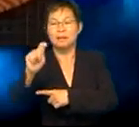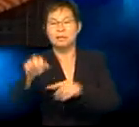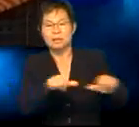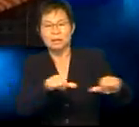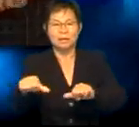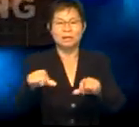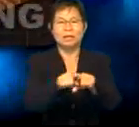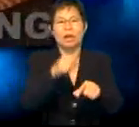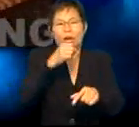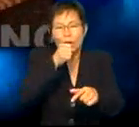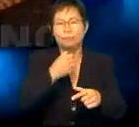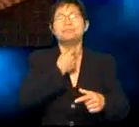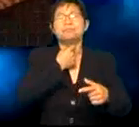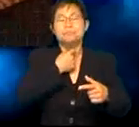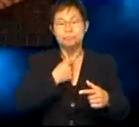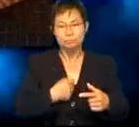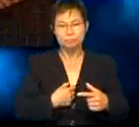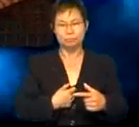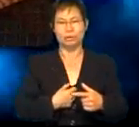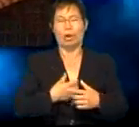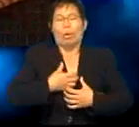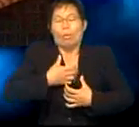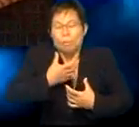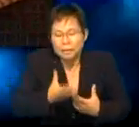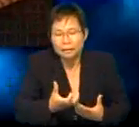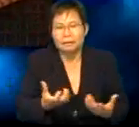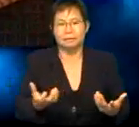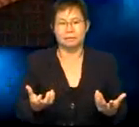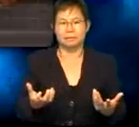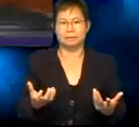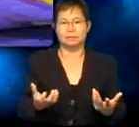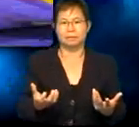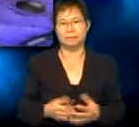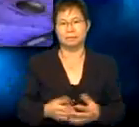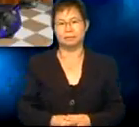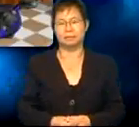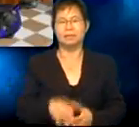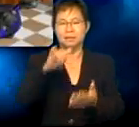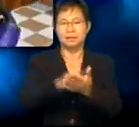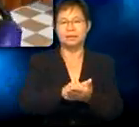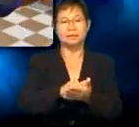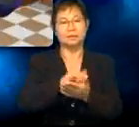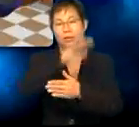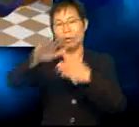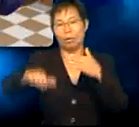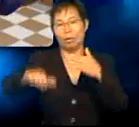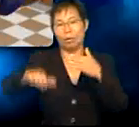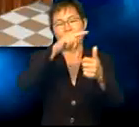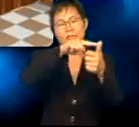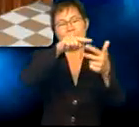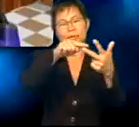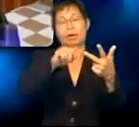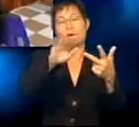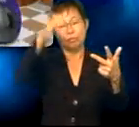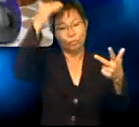coughing, swallowing, and vomiting. That's it, guys. The 3 parts of